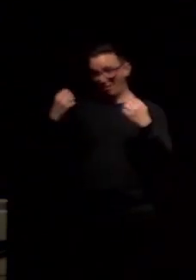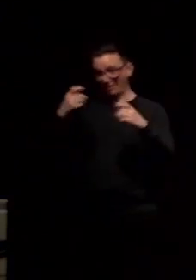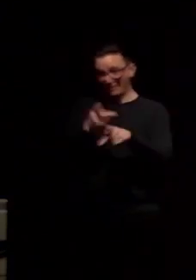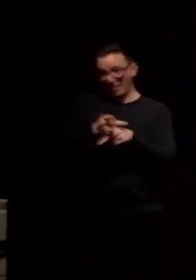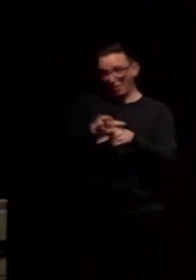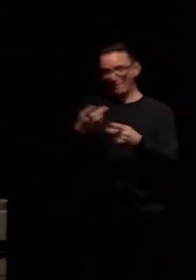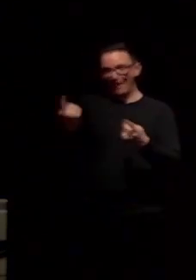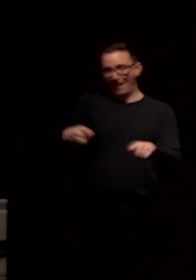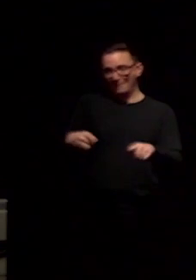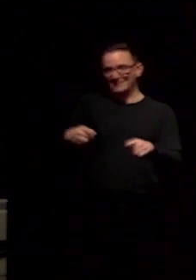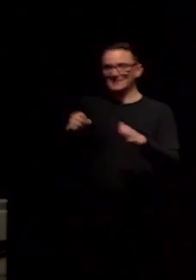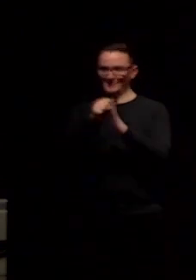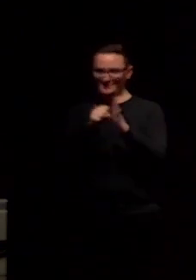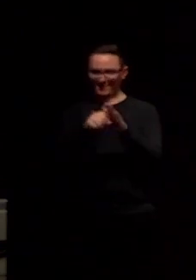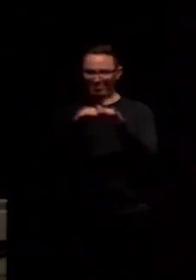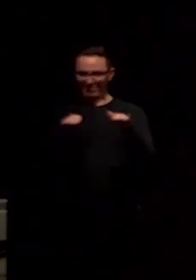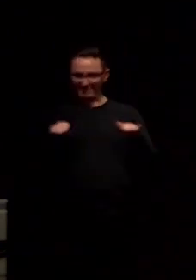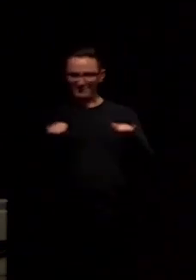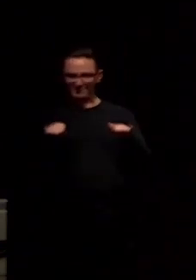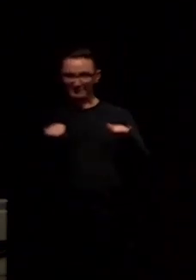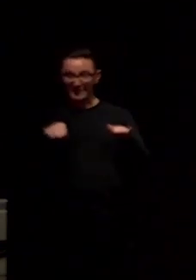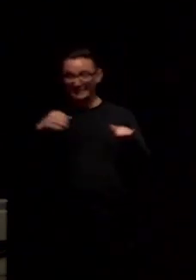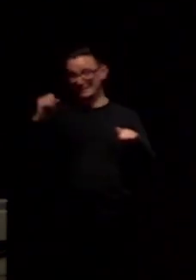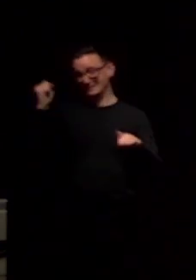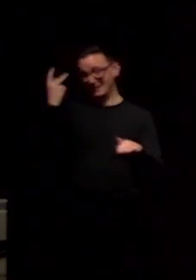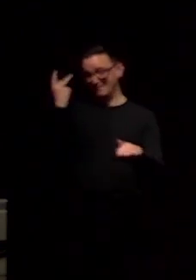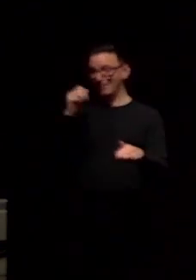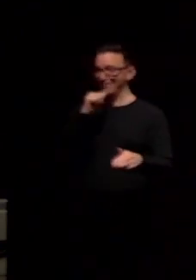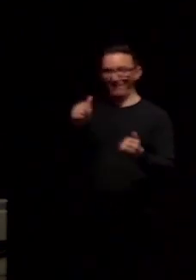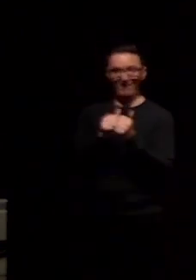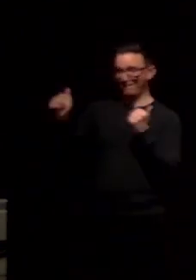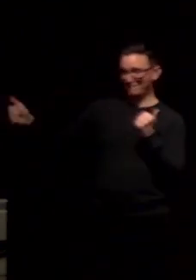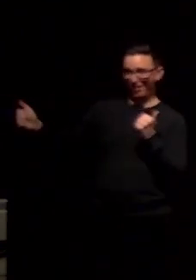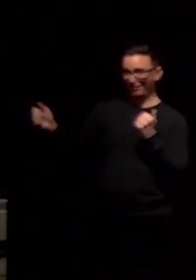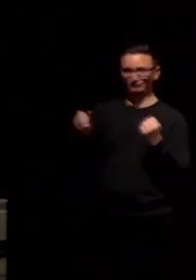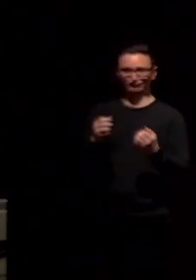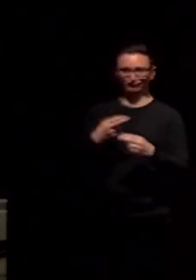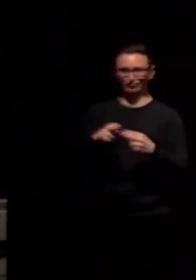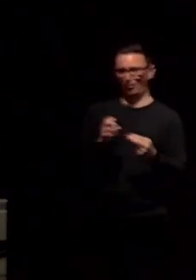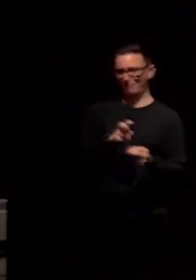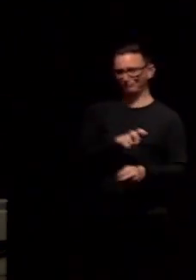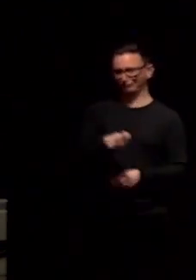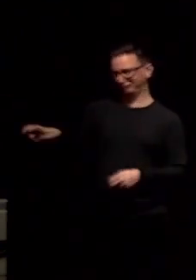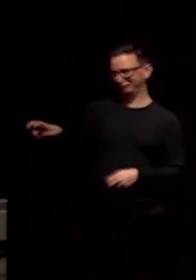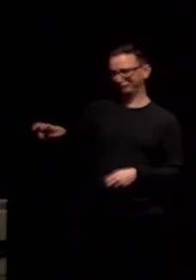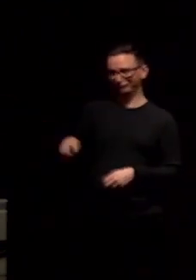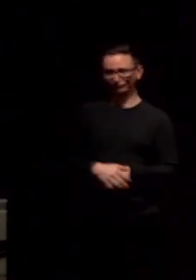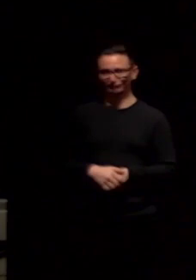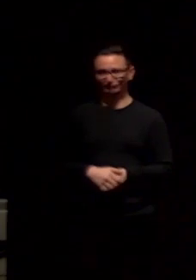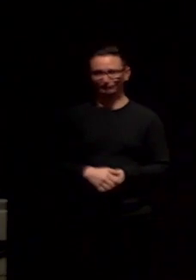St. Paul is just a short drive or train ride away. Right. Absolutely. Thank you.